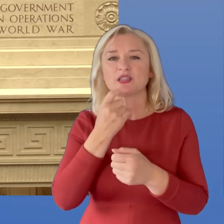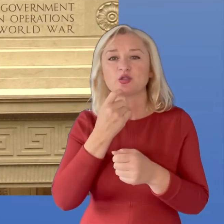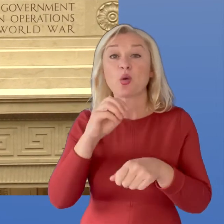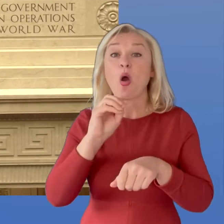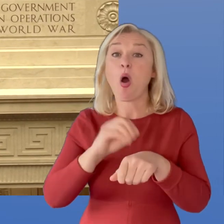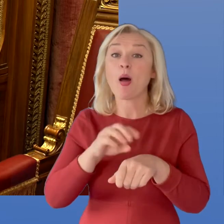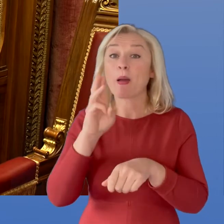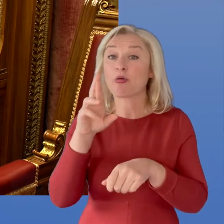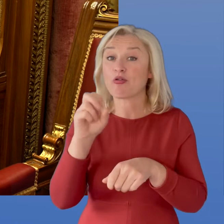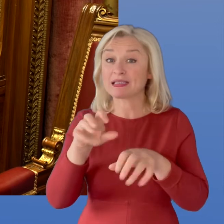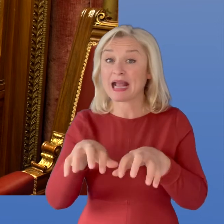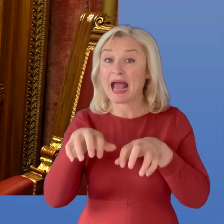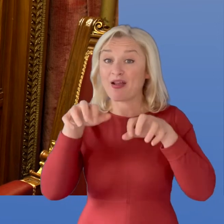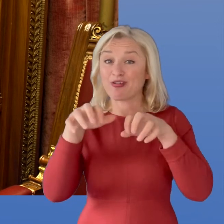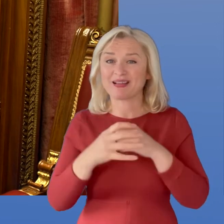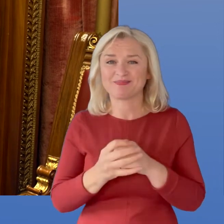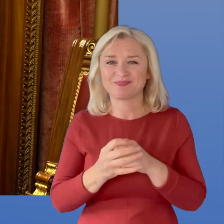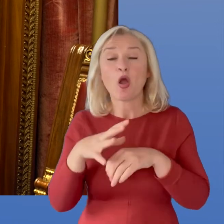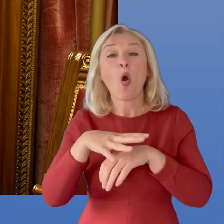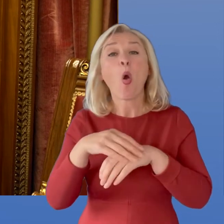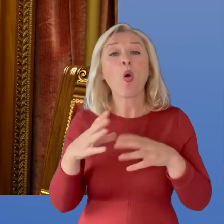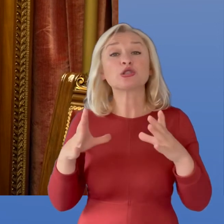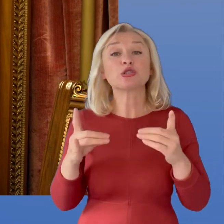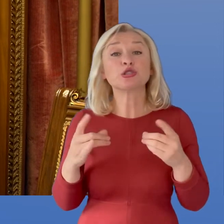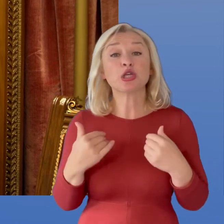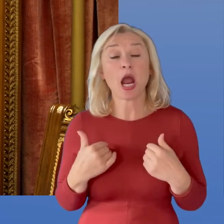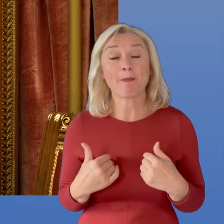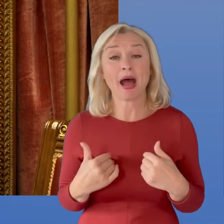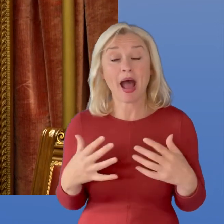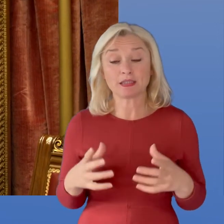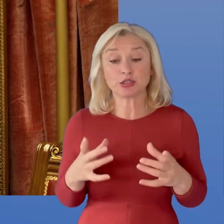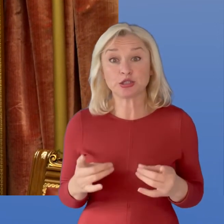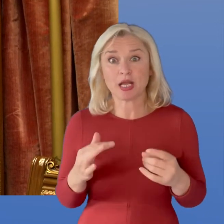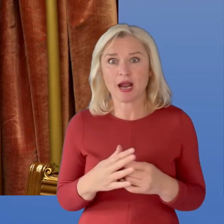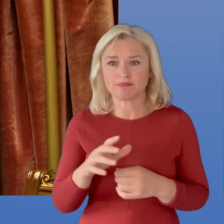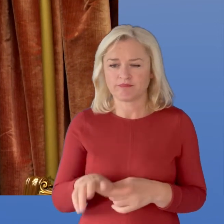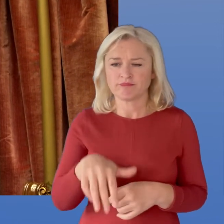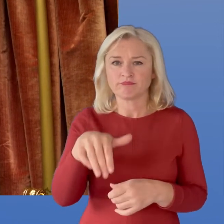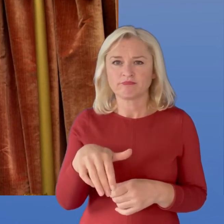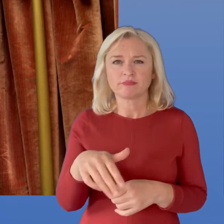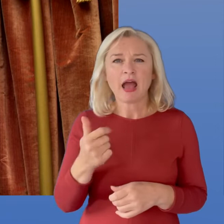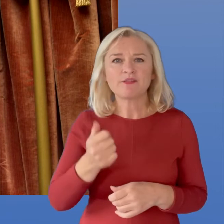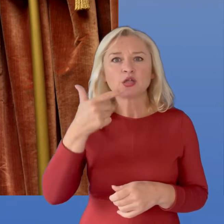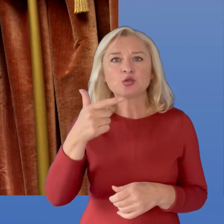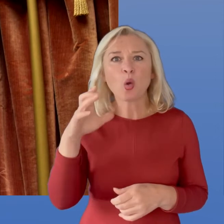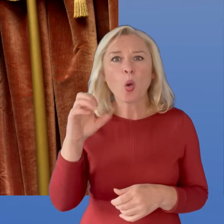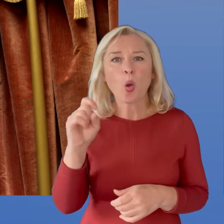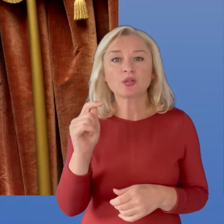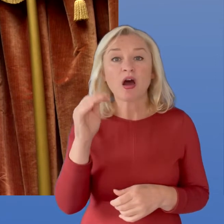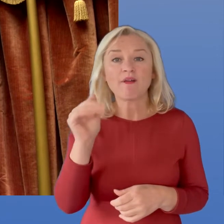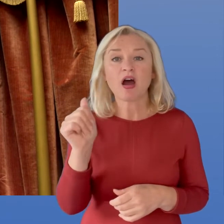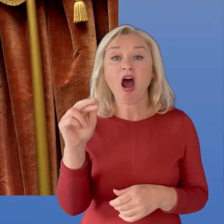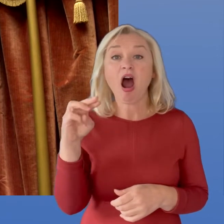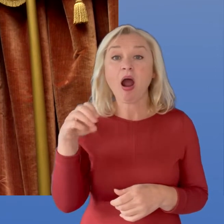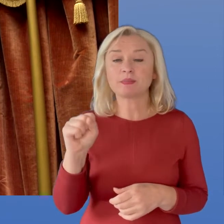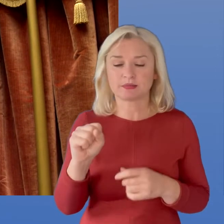balcony. The old Speaker's chair dominates the room. The upholstery bears 2 coats of arms, the Royal Coat of Arms and the Coat of